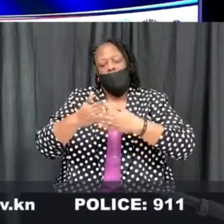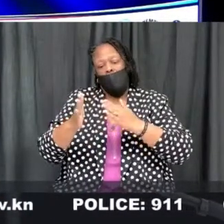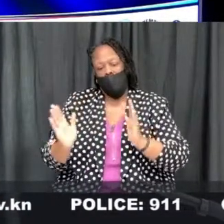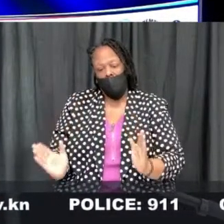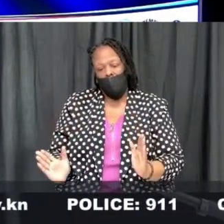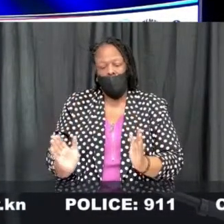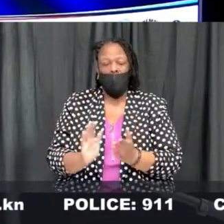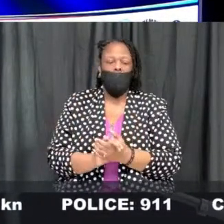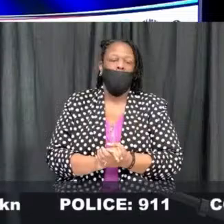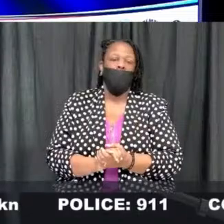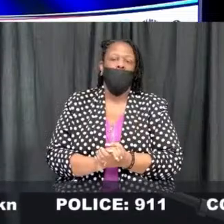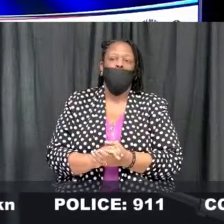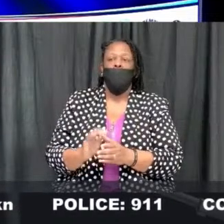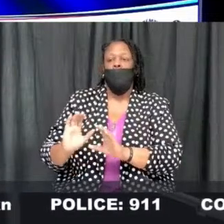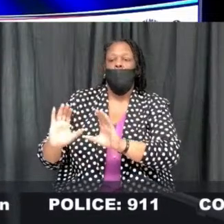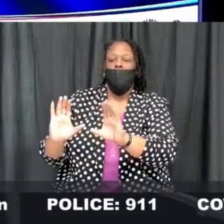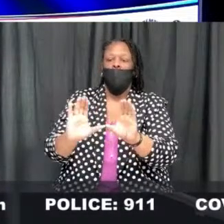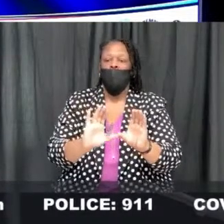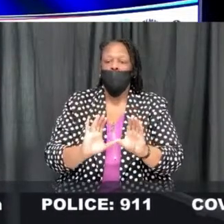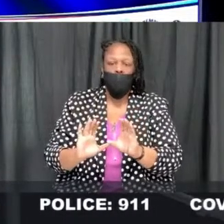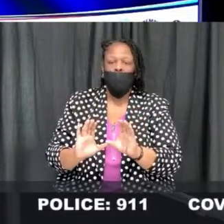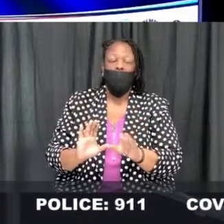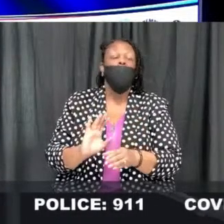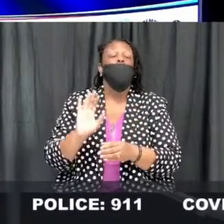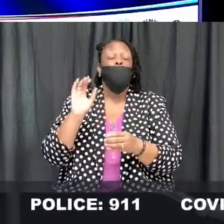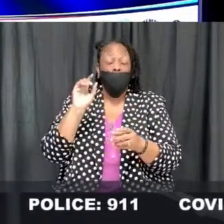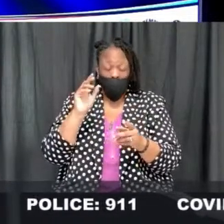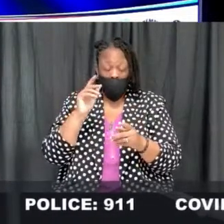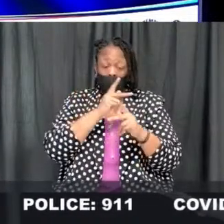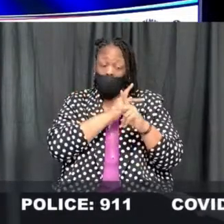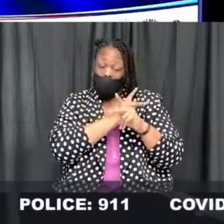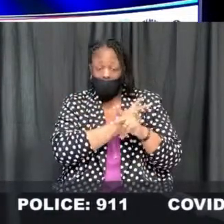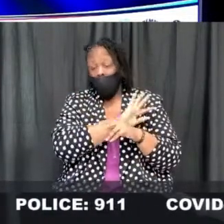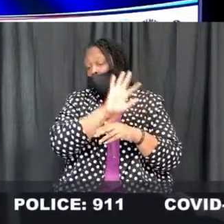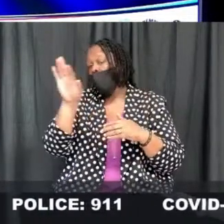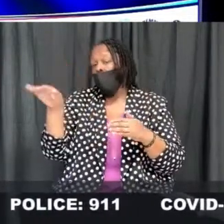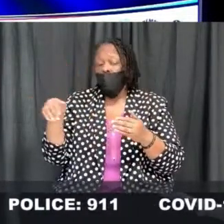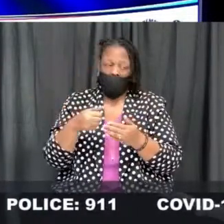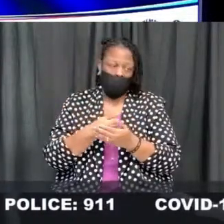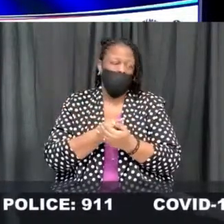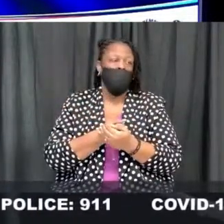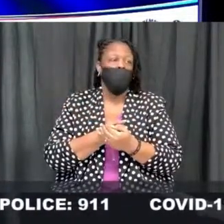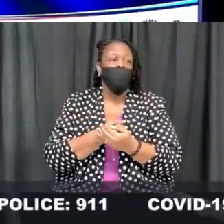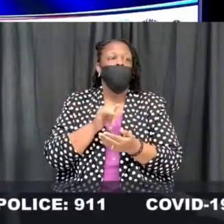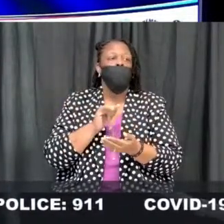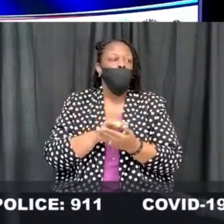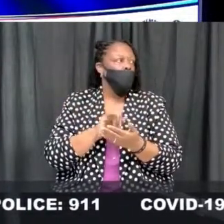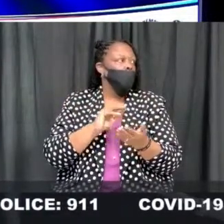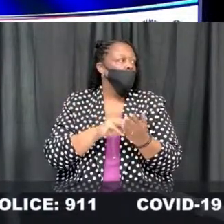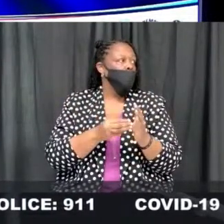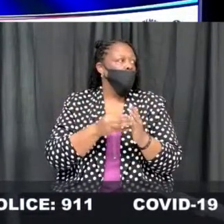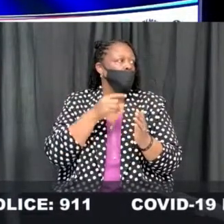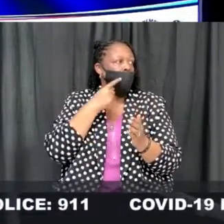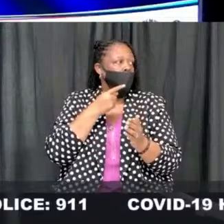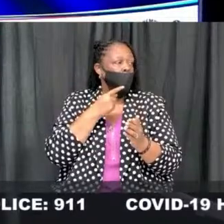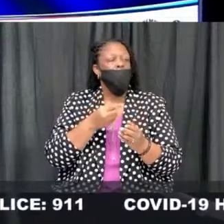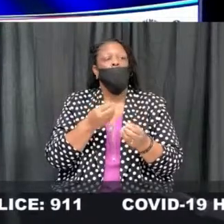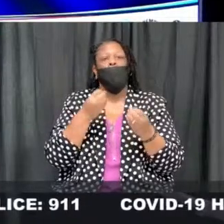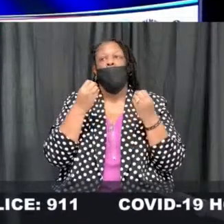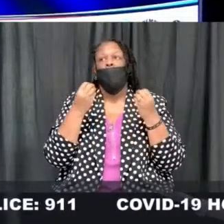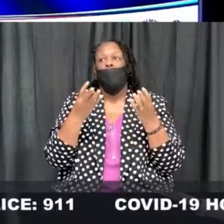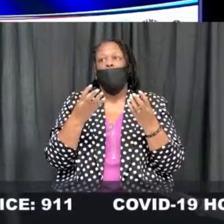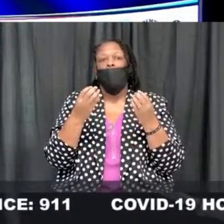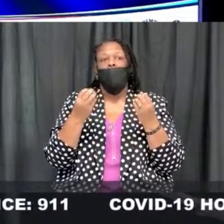neighbors, our community. And that is what we mean when we say herd immunity. We are not talking about